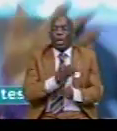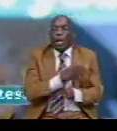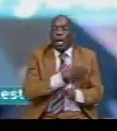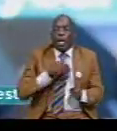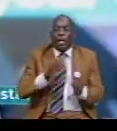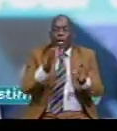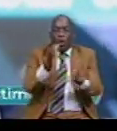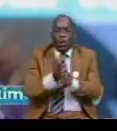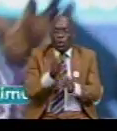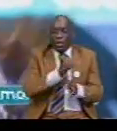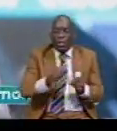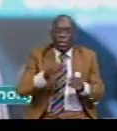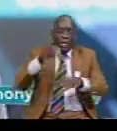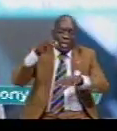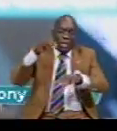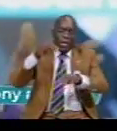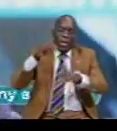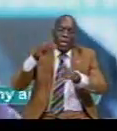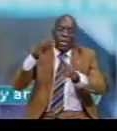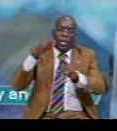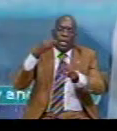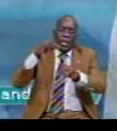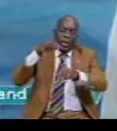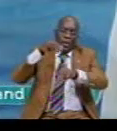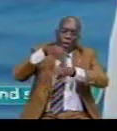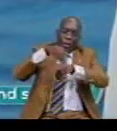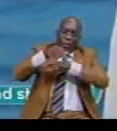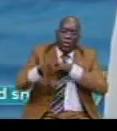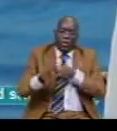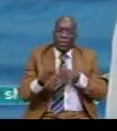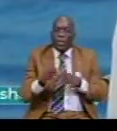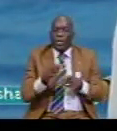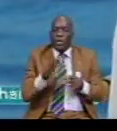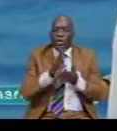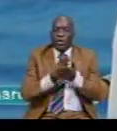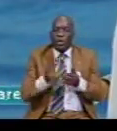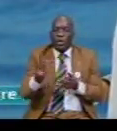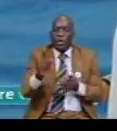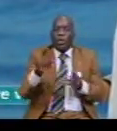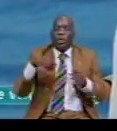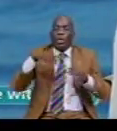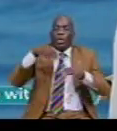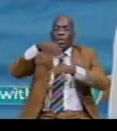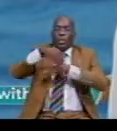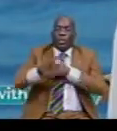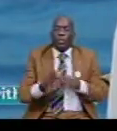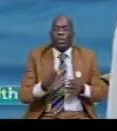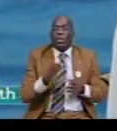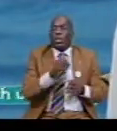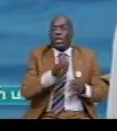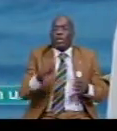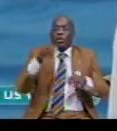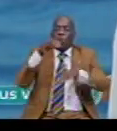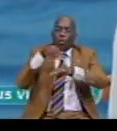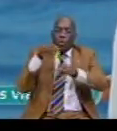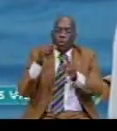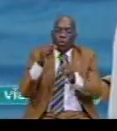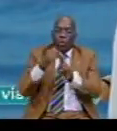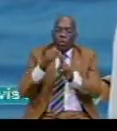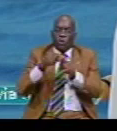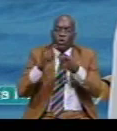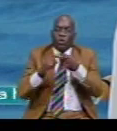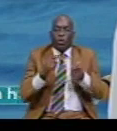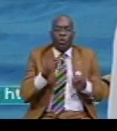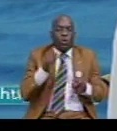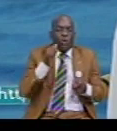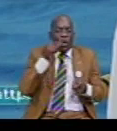a WhatsApp message. Somebody sent me an advert for a federal institution. I've